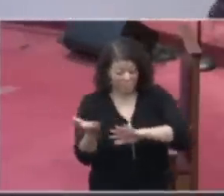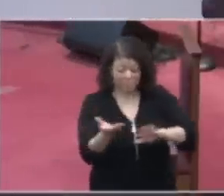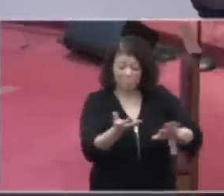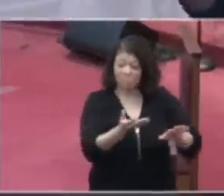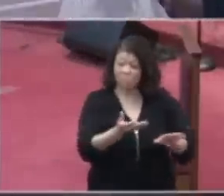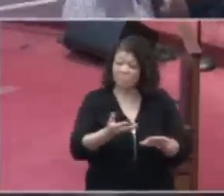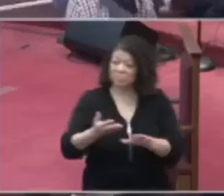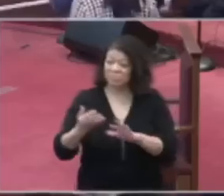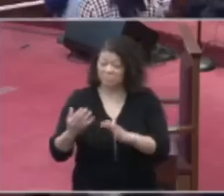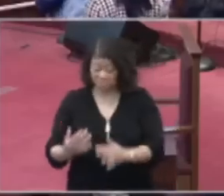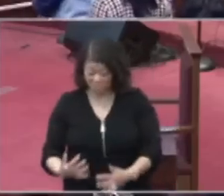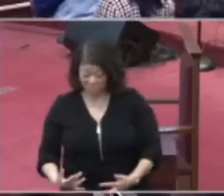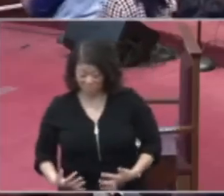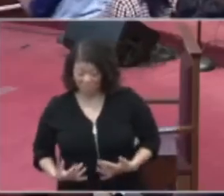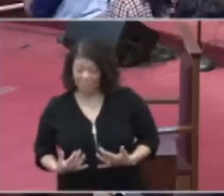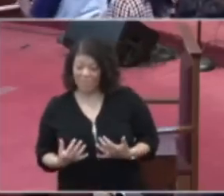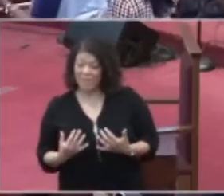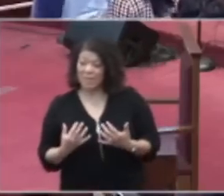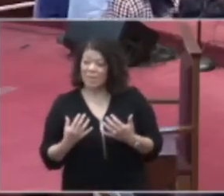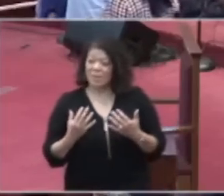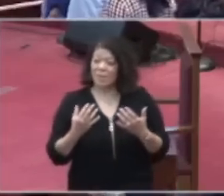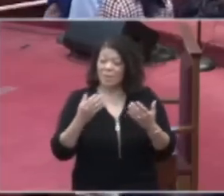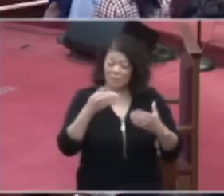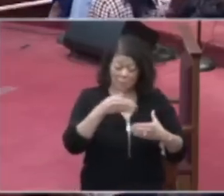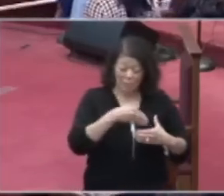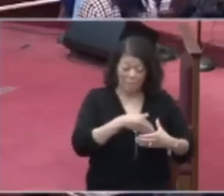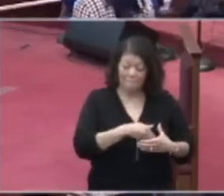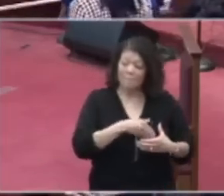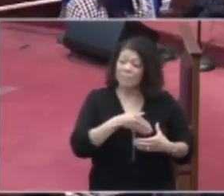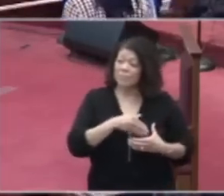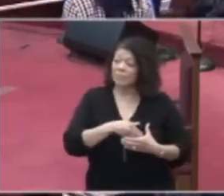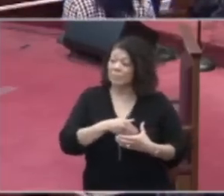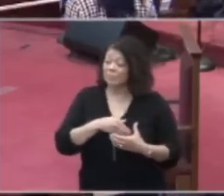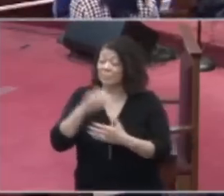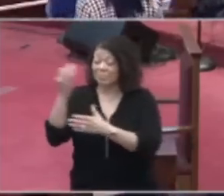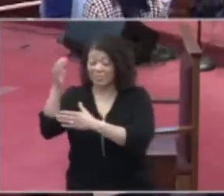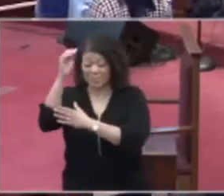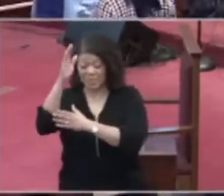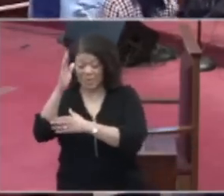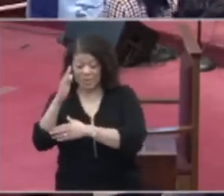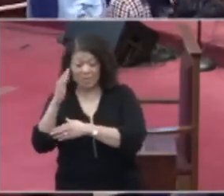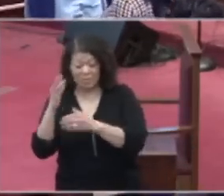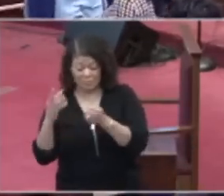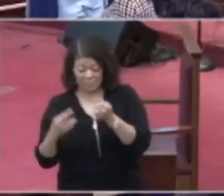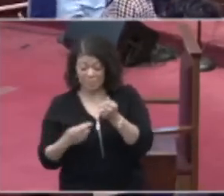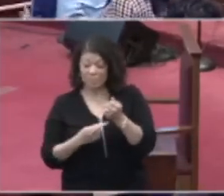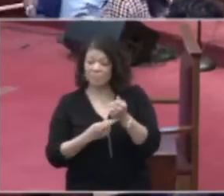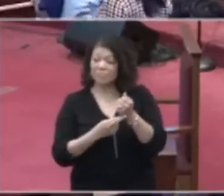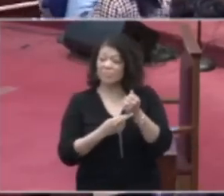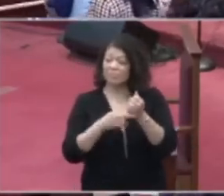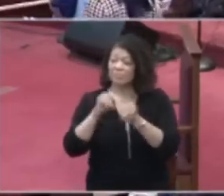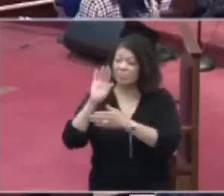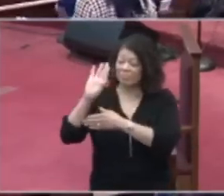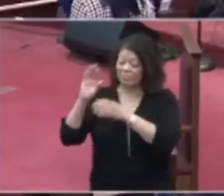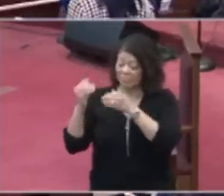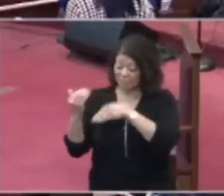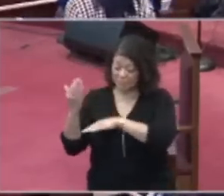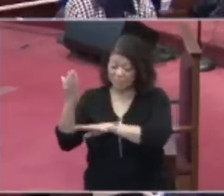Because we need you. Fill. Come on. You provide the fire.